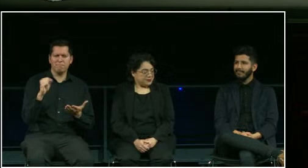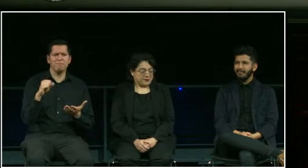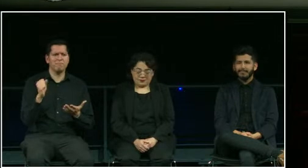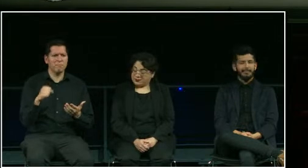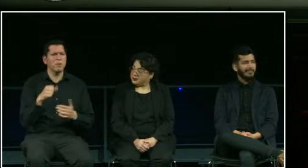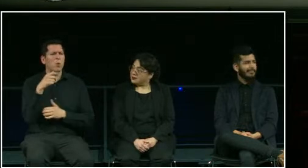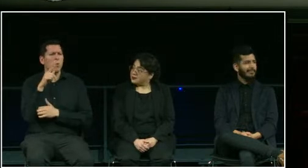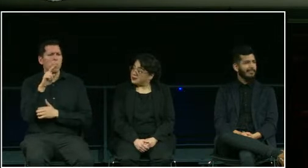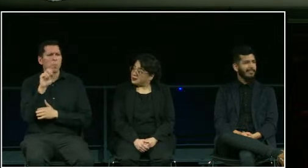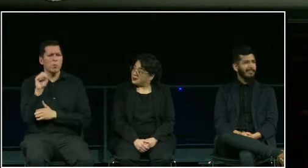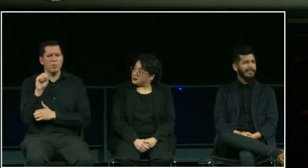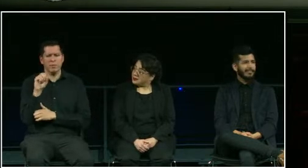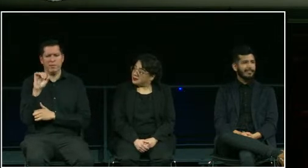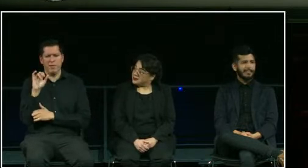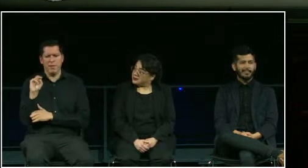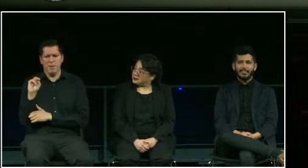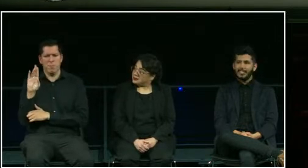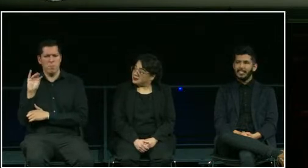Puss in Boots.